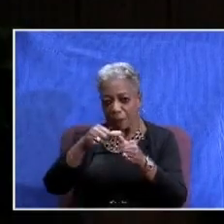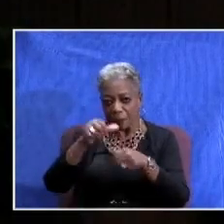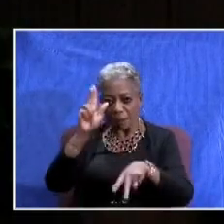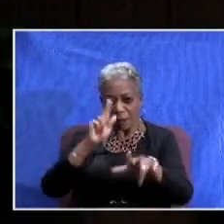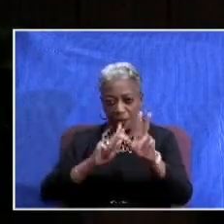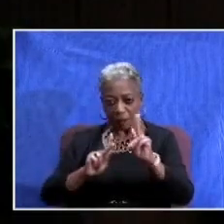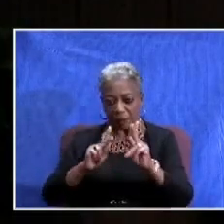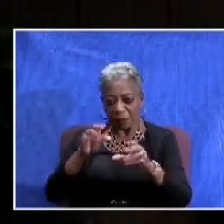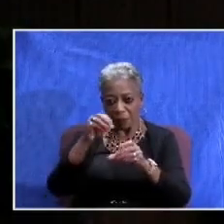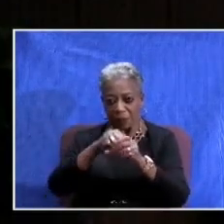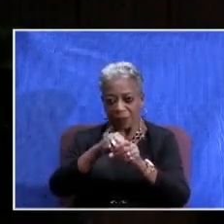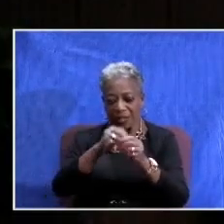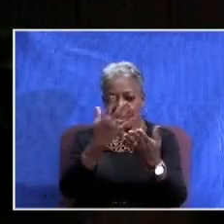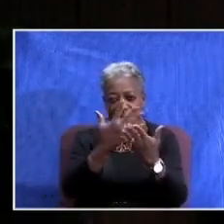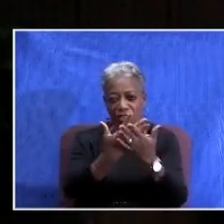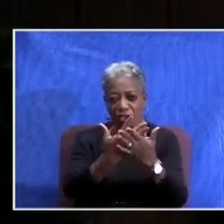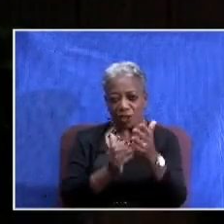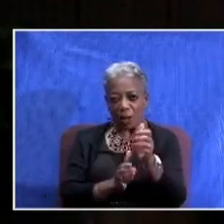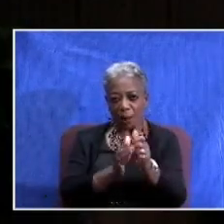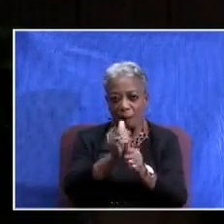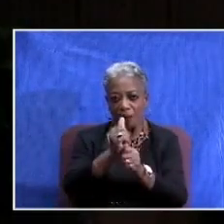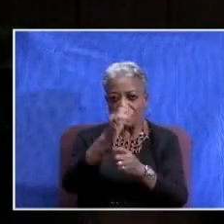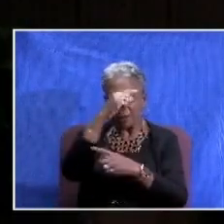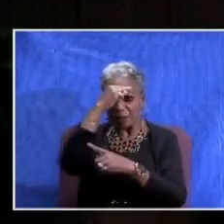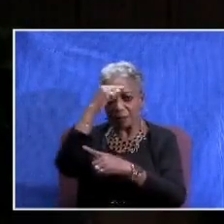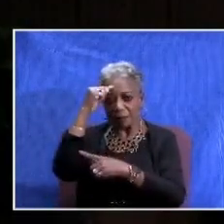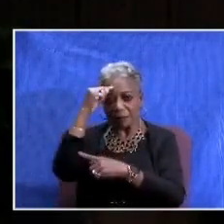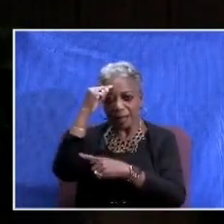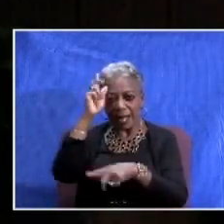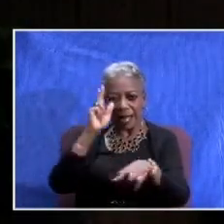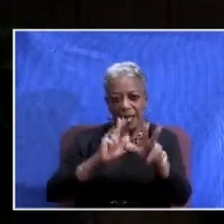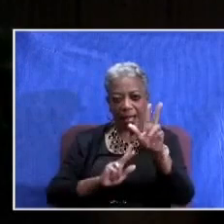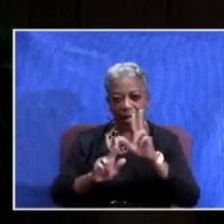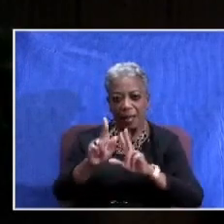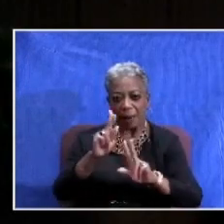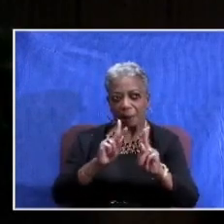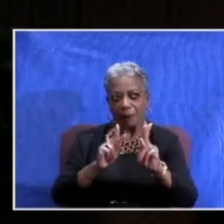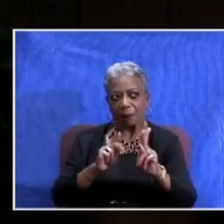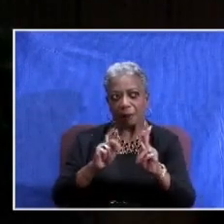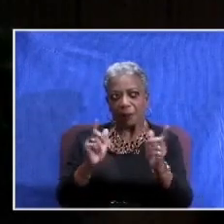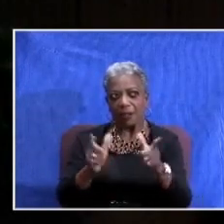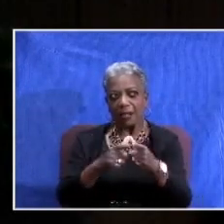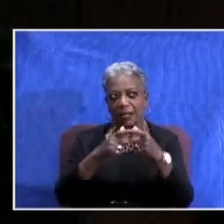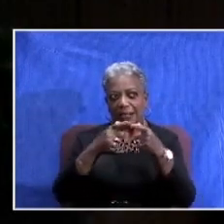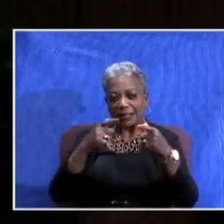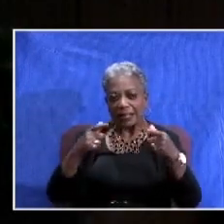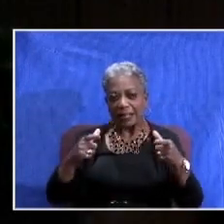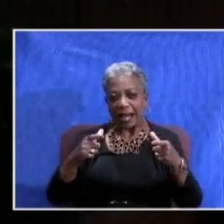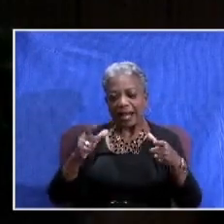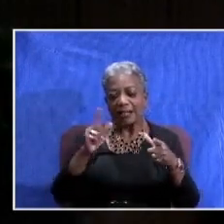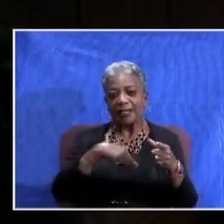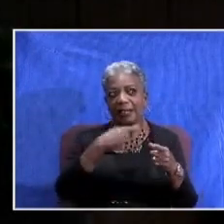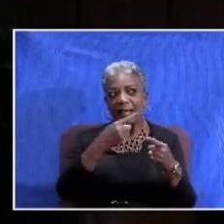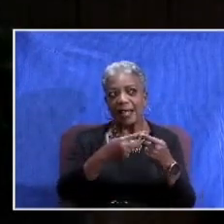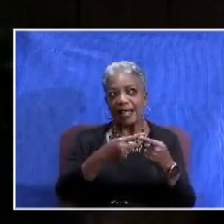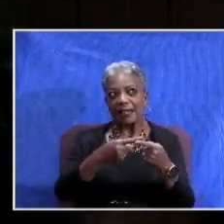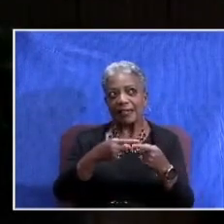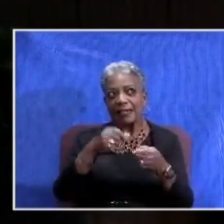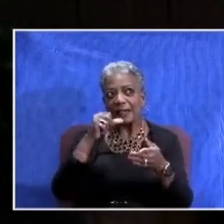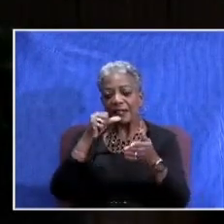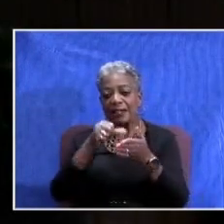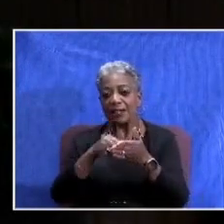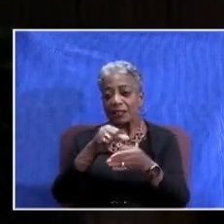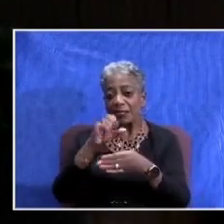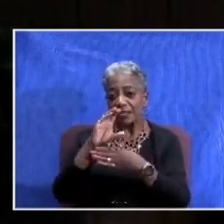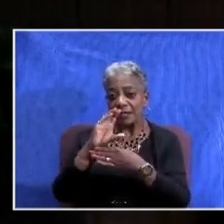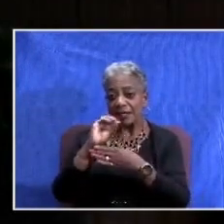in jail. Mass incarceration, cops and courts. They can break into your